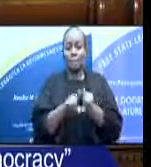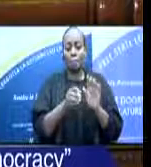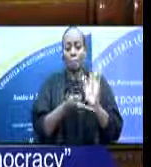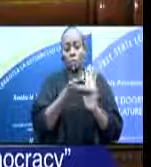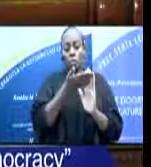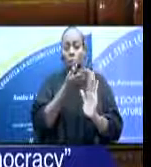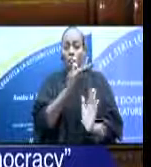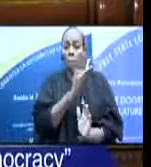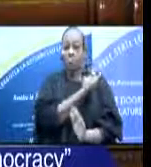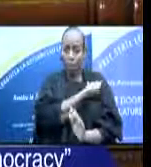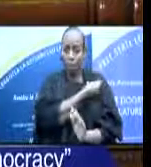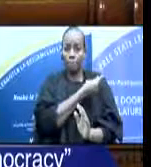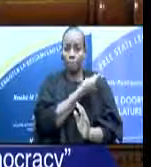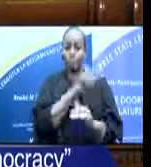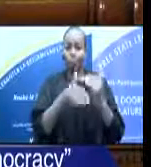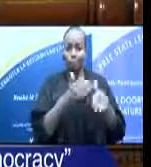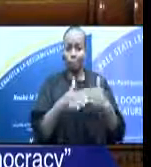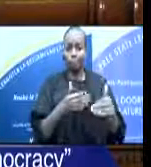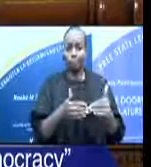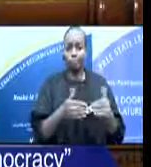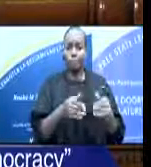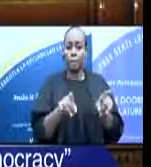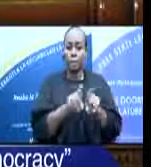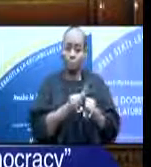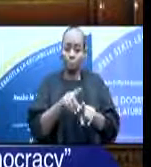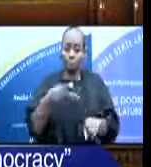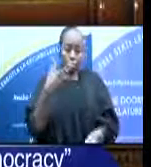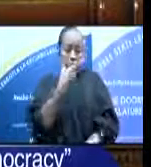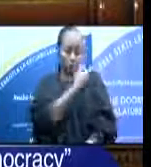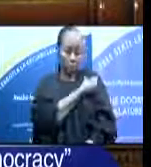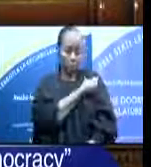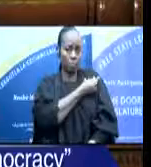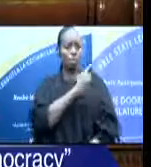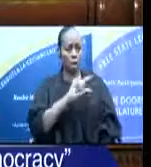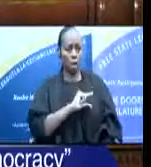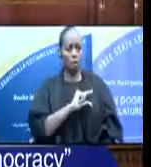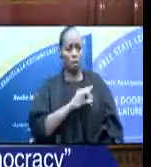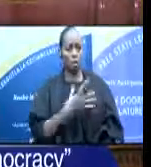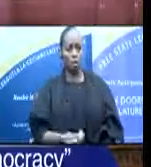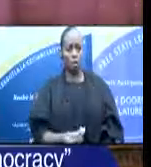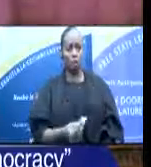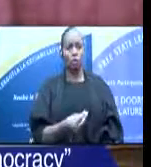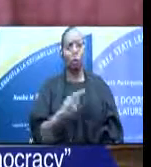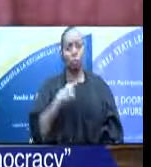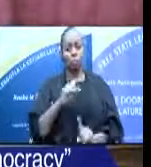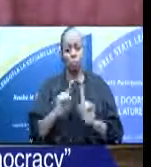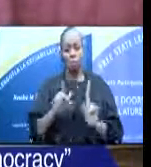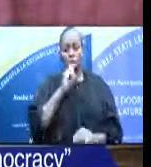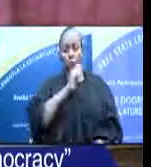vaccines. I'm guilty. I have not taken mine. I will.